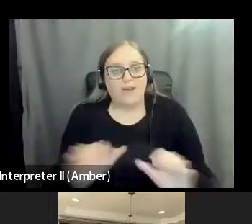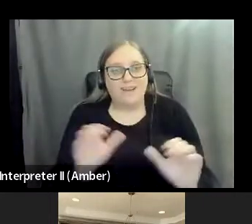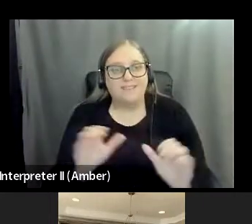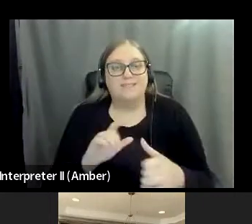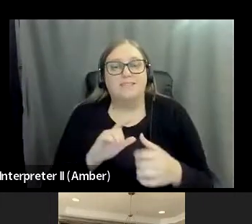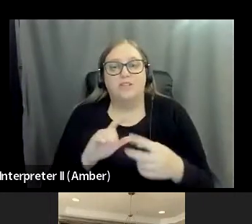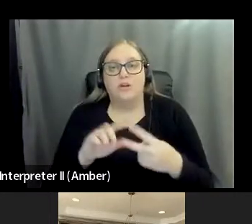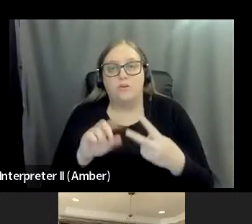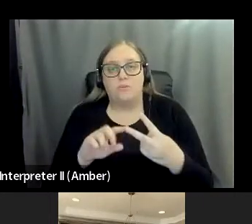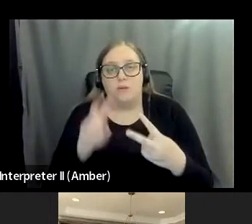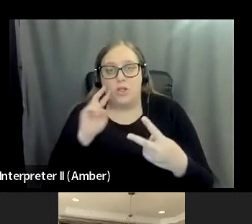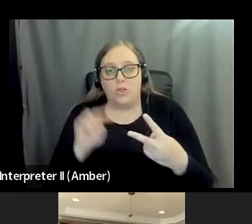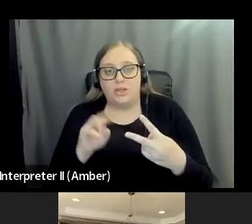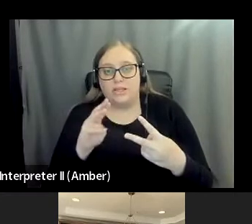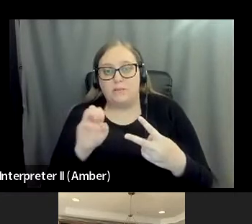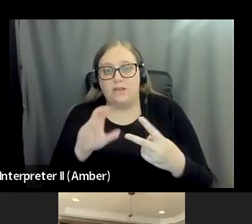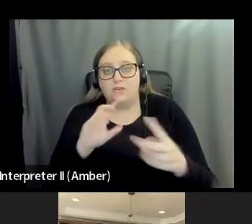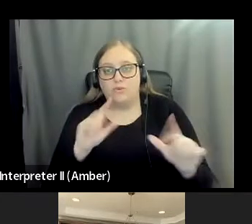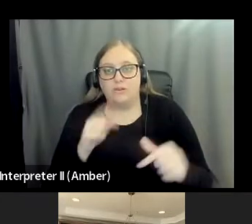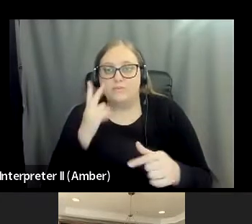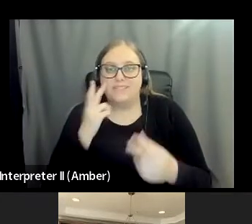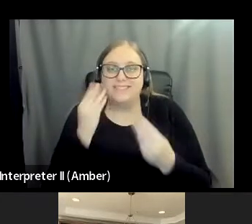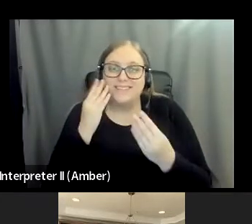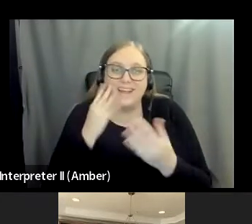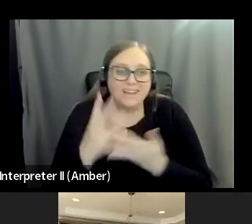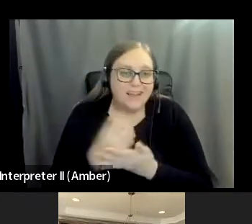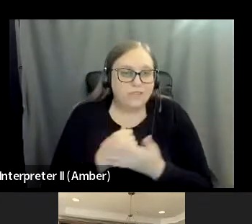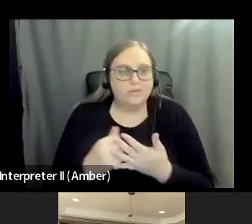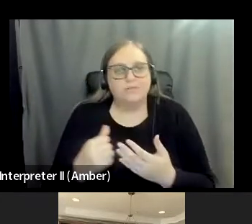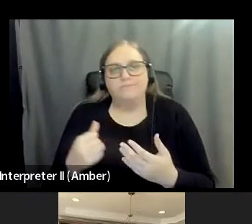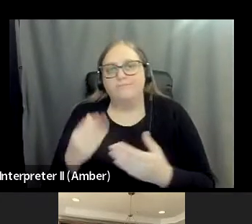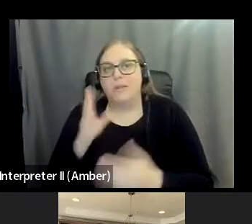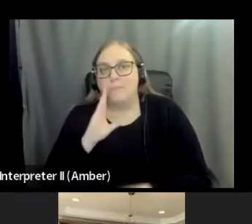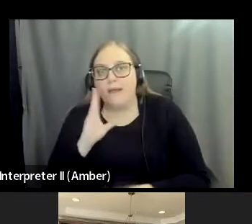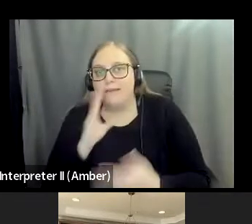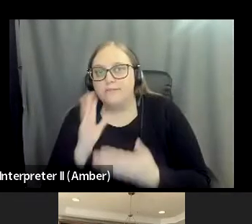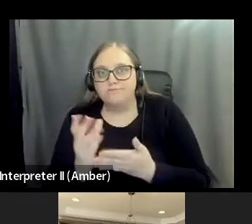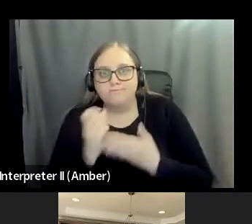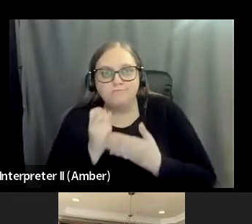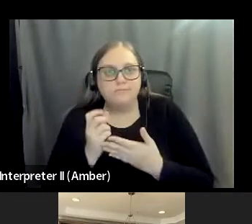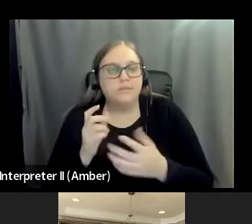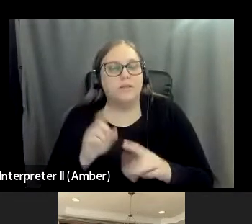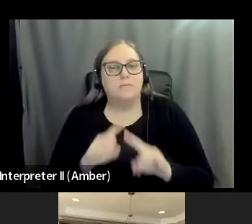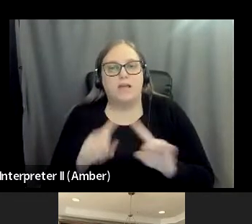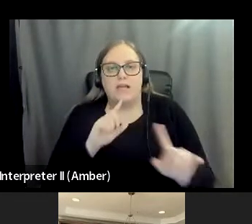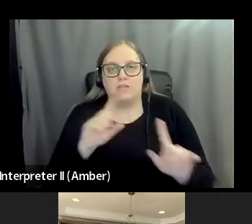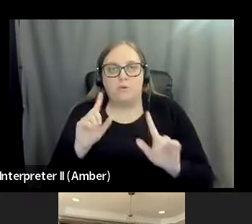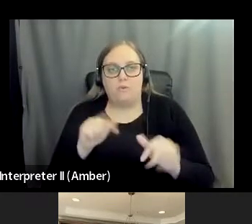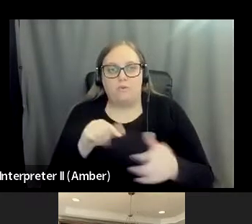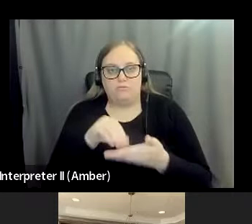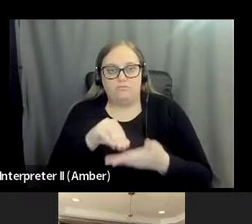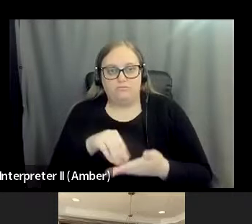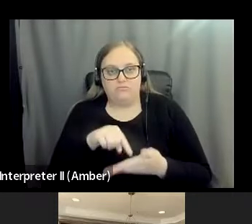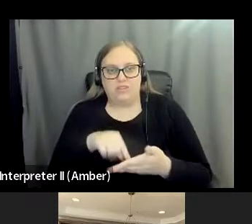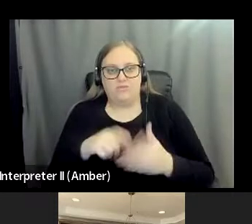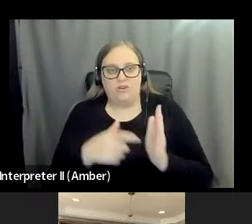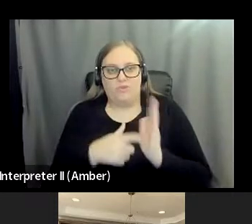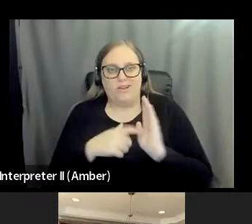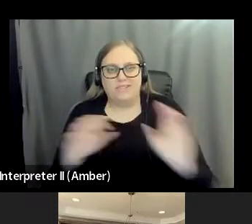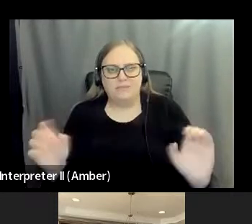I'm seeing data gathering and procuring beds. I don't see anything in the order that actually requires an